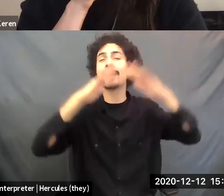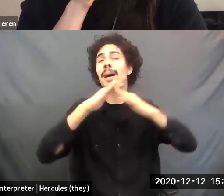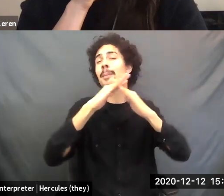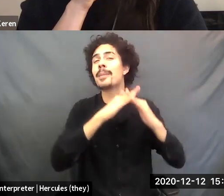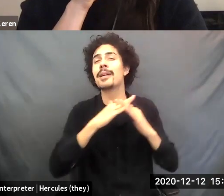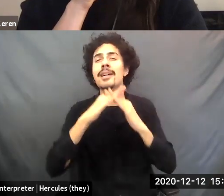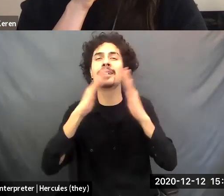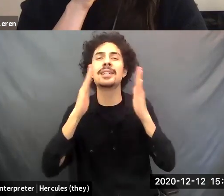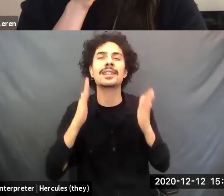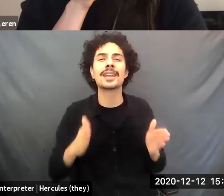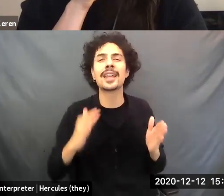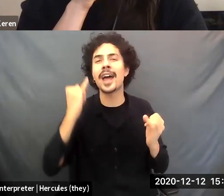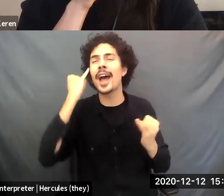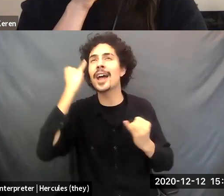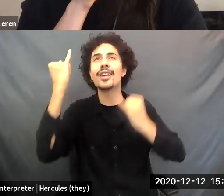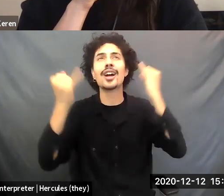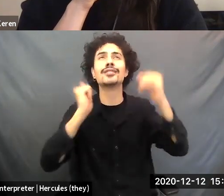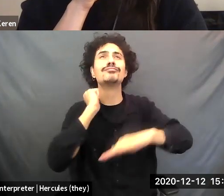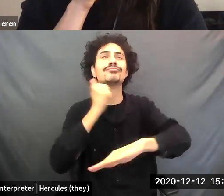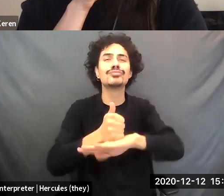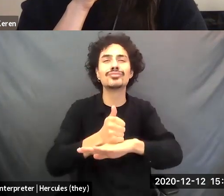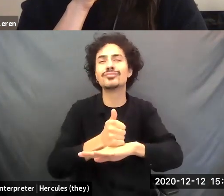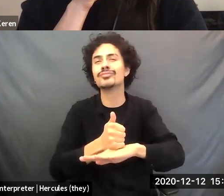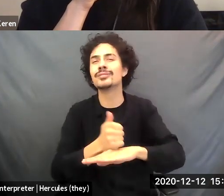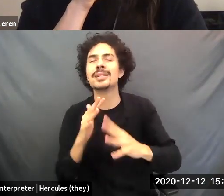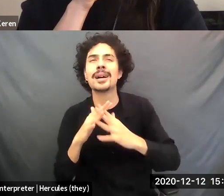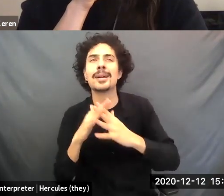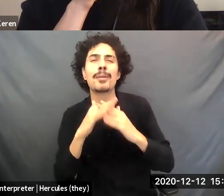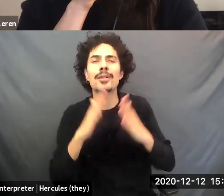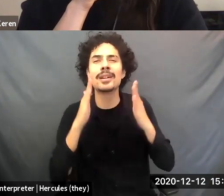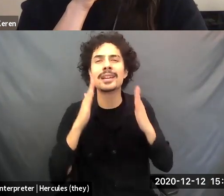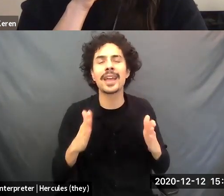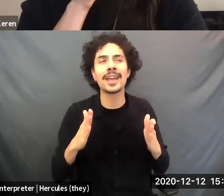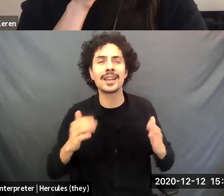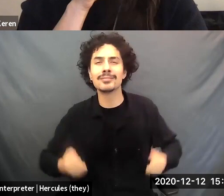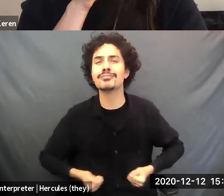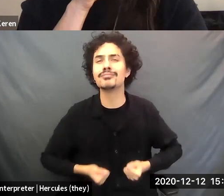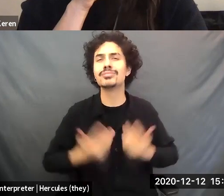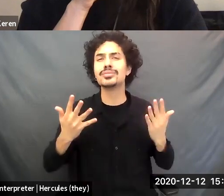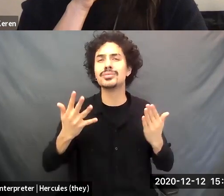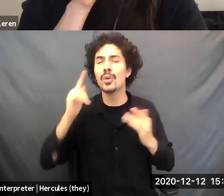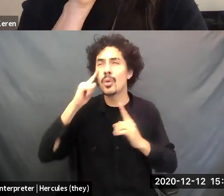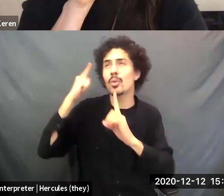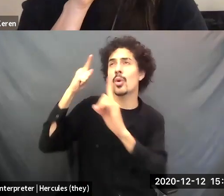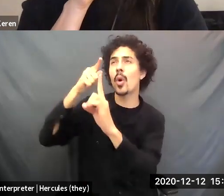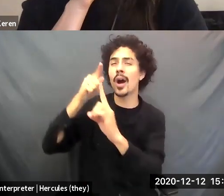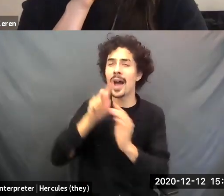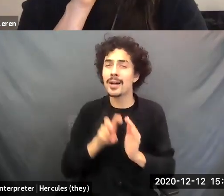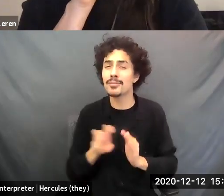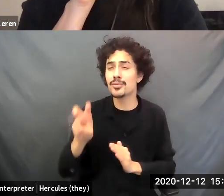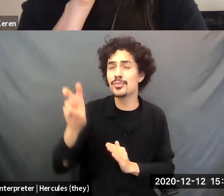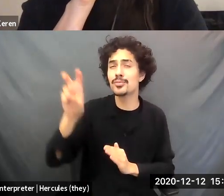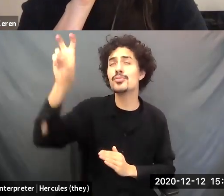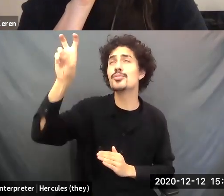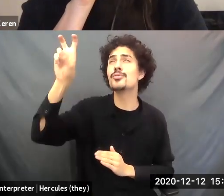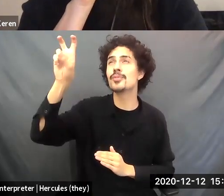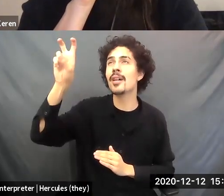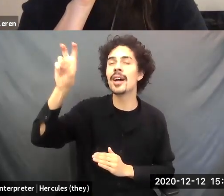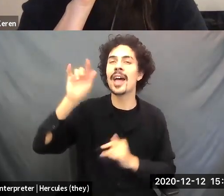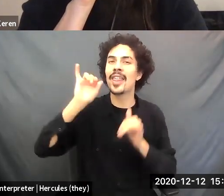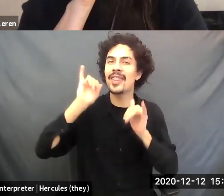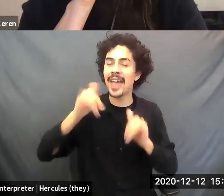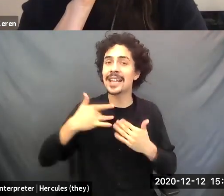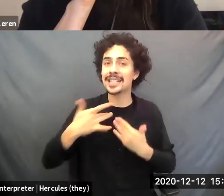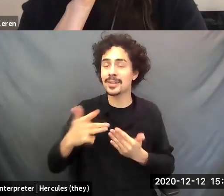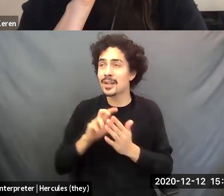by way of kind of American aspirationalism, that there always is exploitation in the